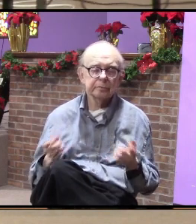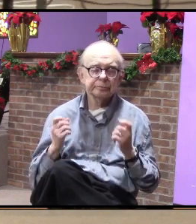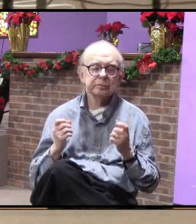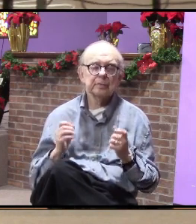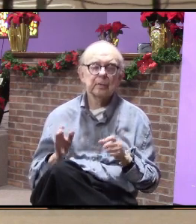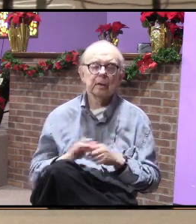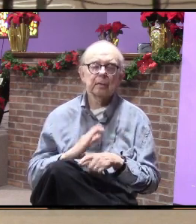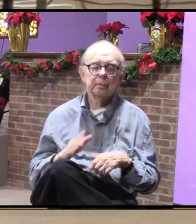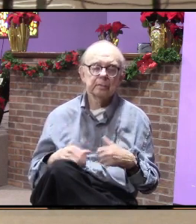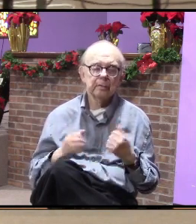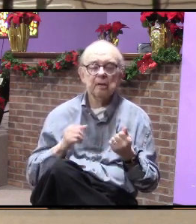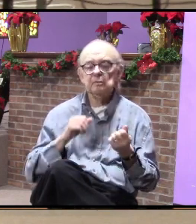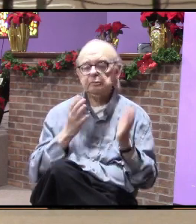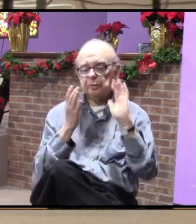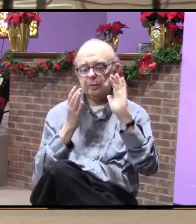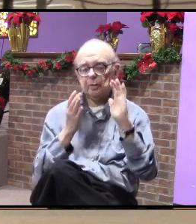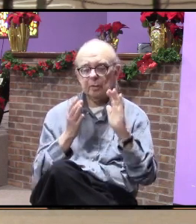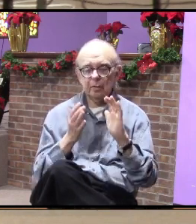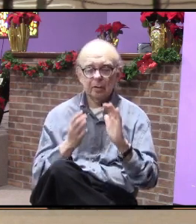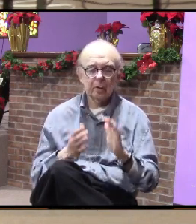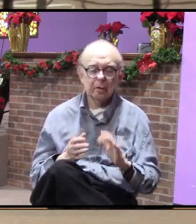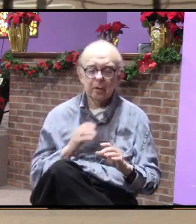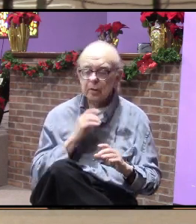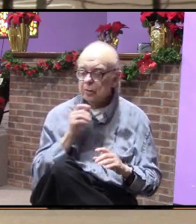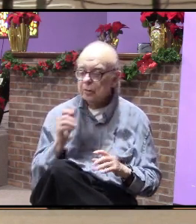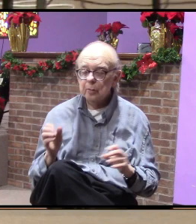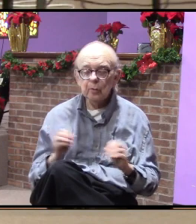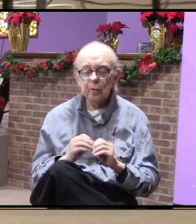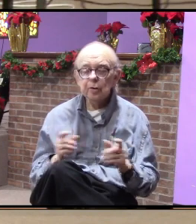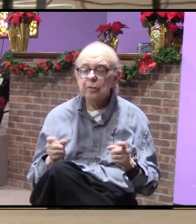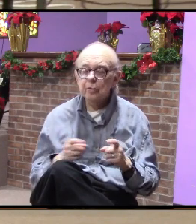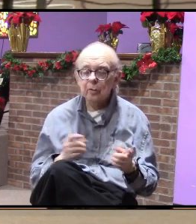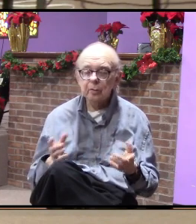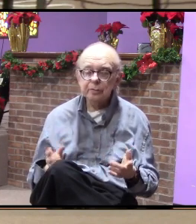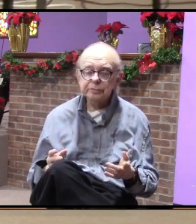your whole life is turned upside down. You're no longer in control.